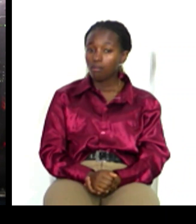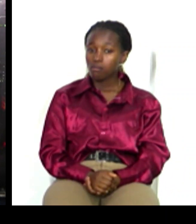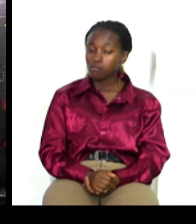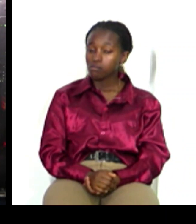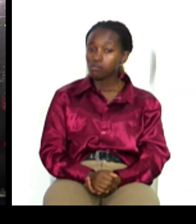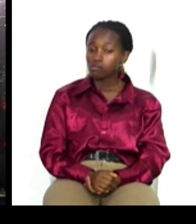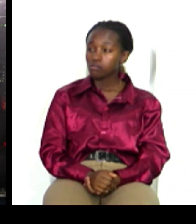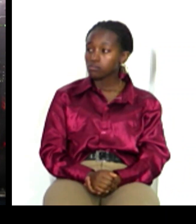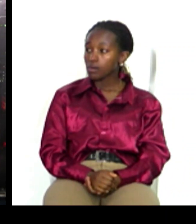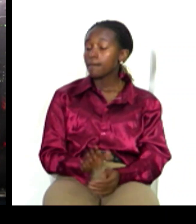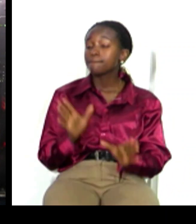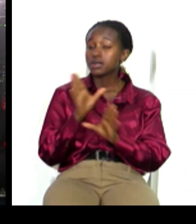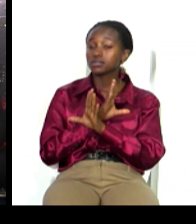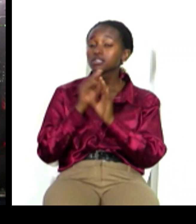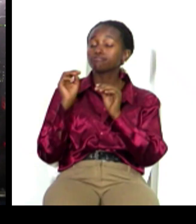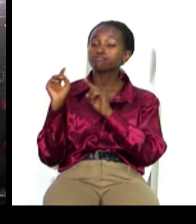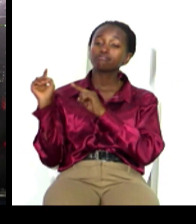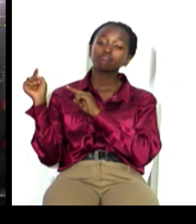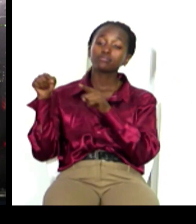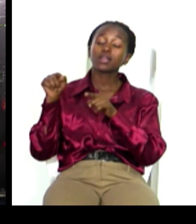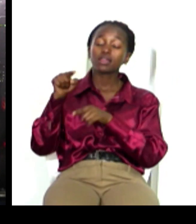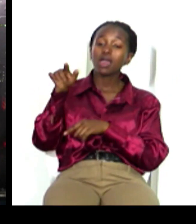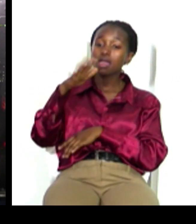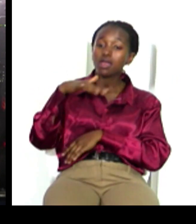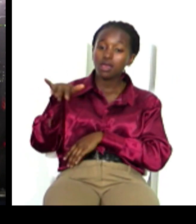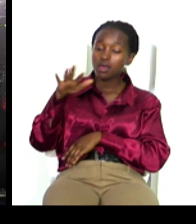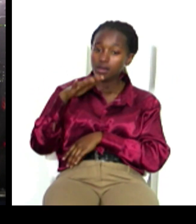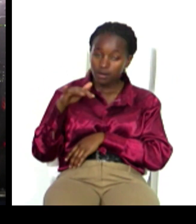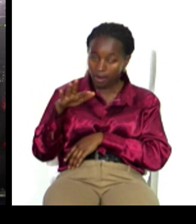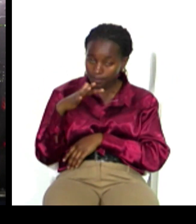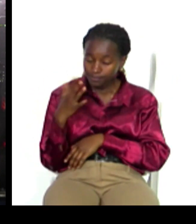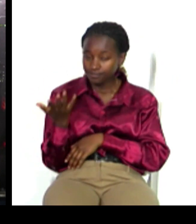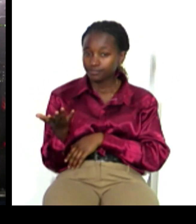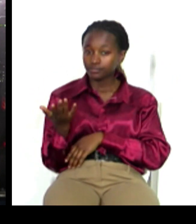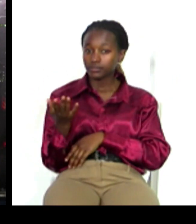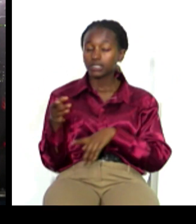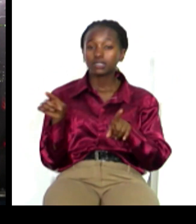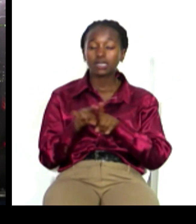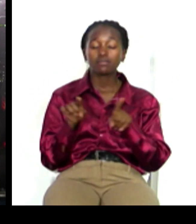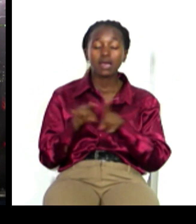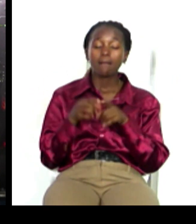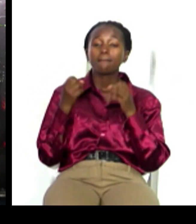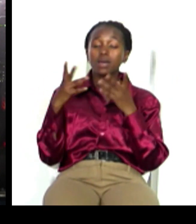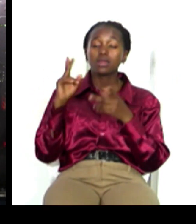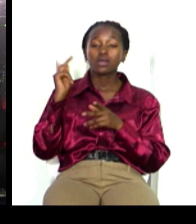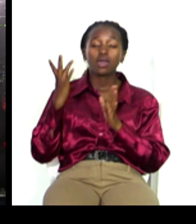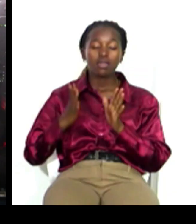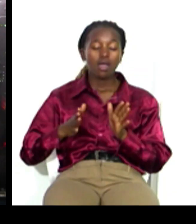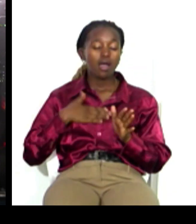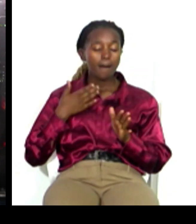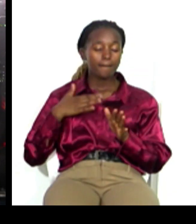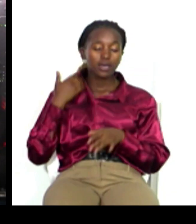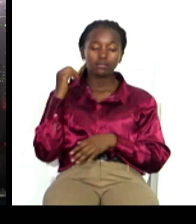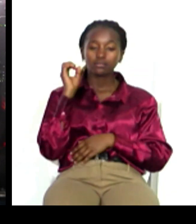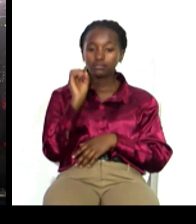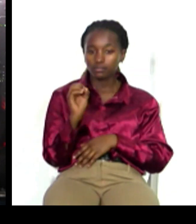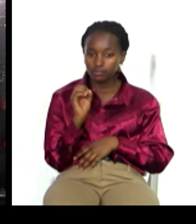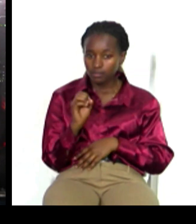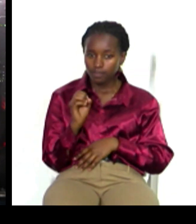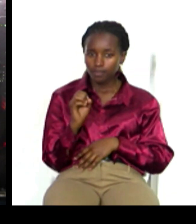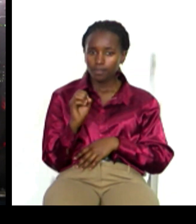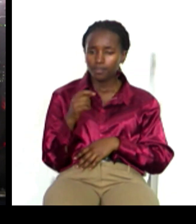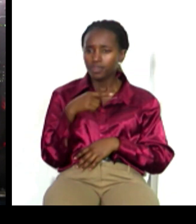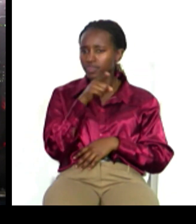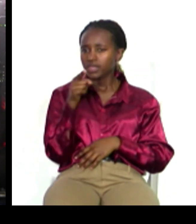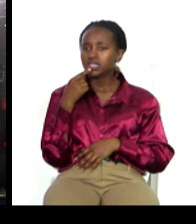that it's not good. It is something that so many Kenyans are not happy with whatever that he did. He said that the Somali